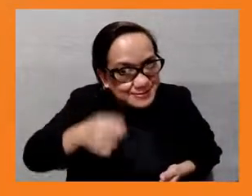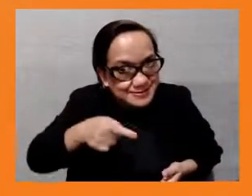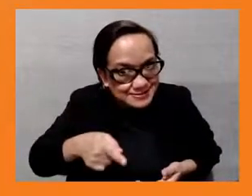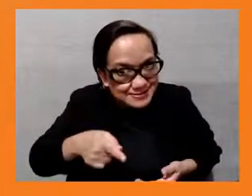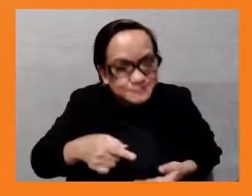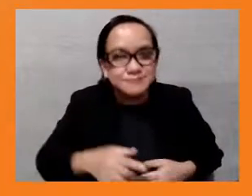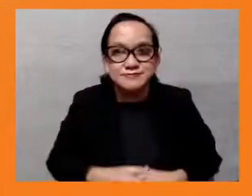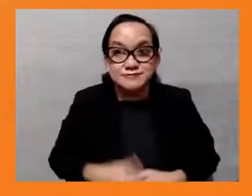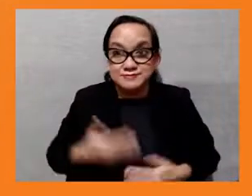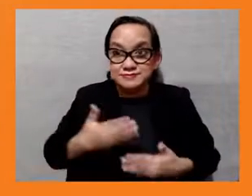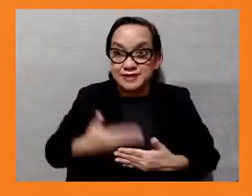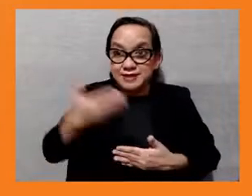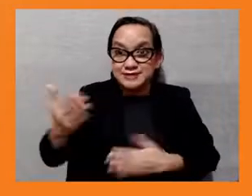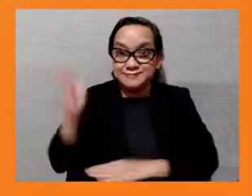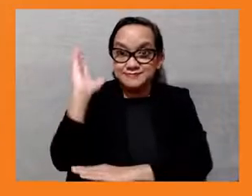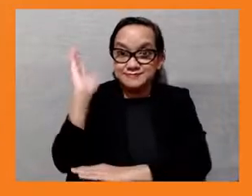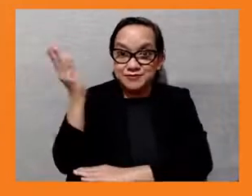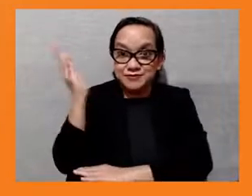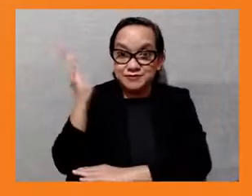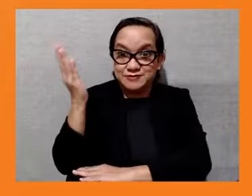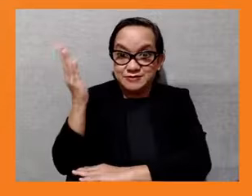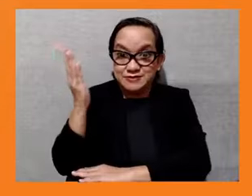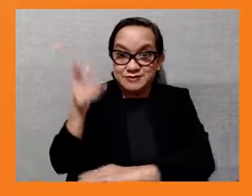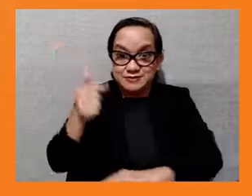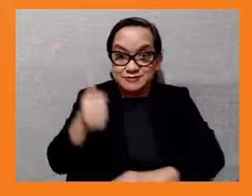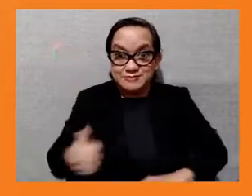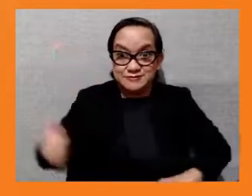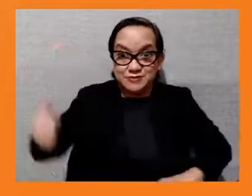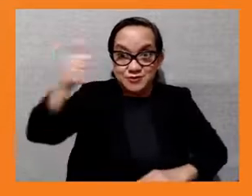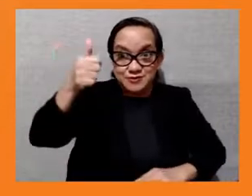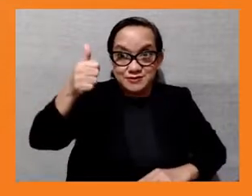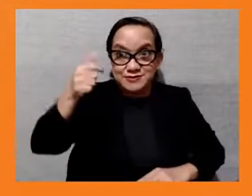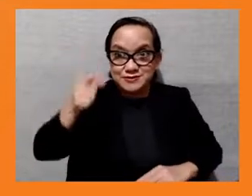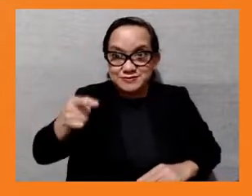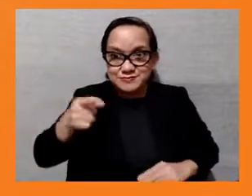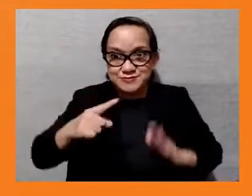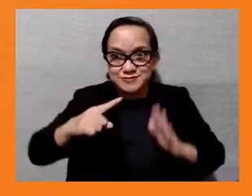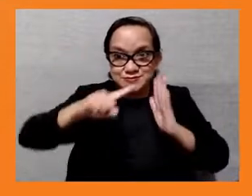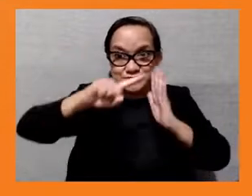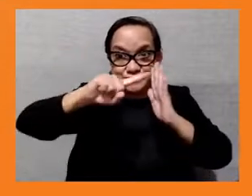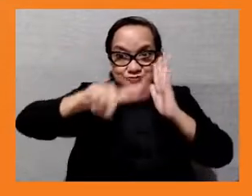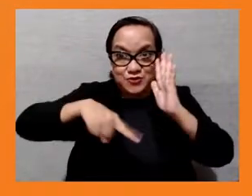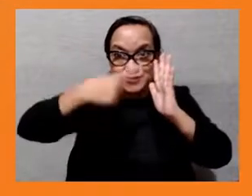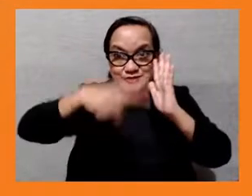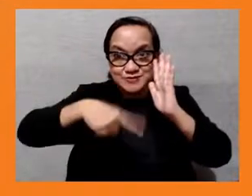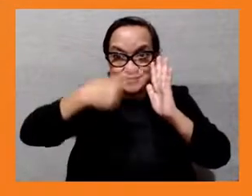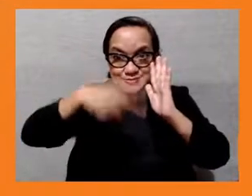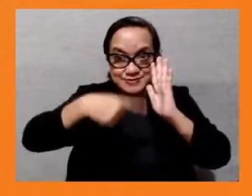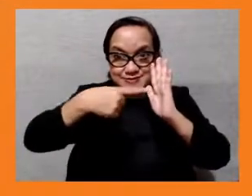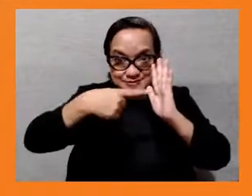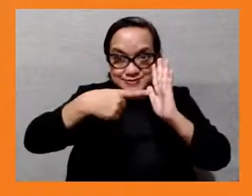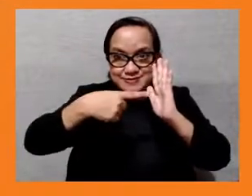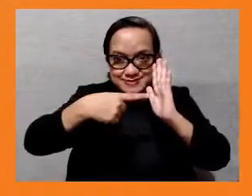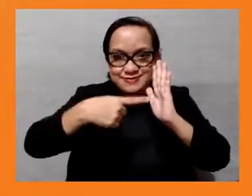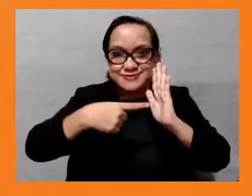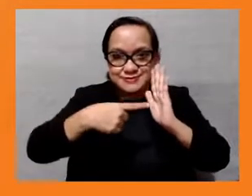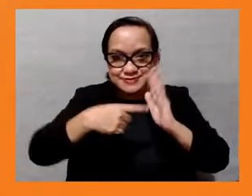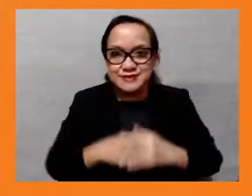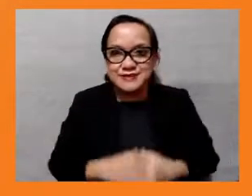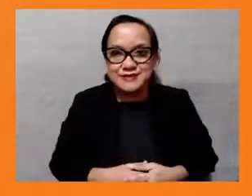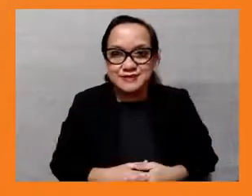We also recognize the massive collective effort by CSOs and community struggles